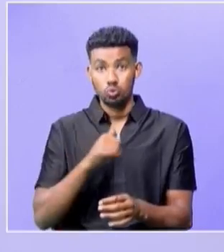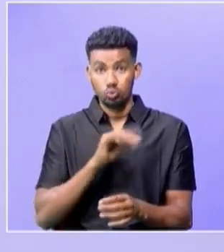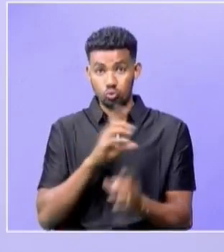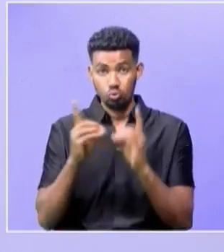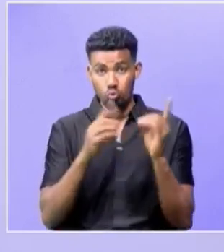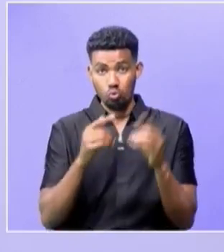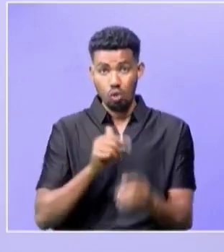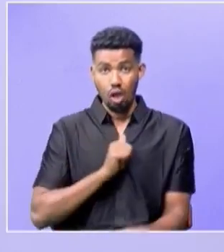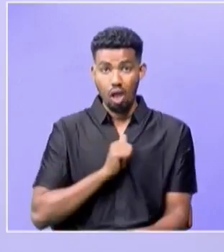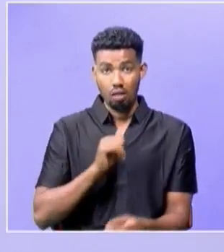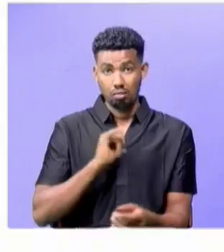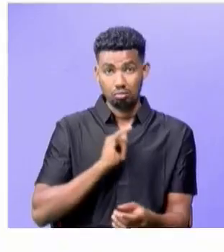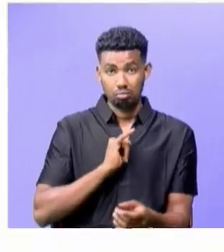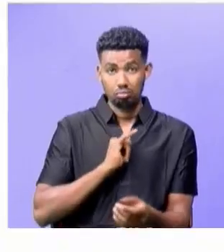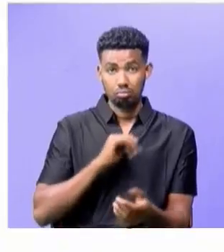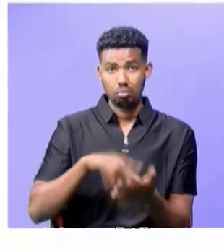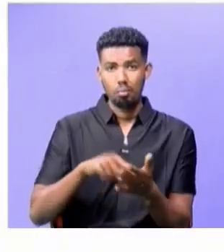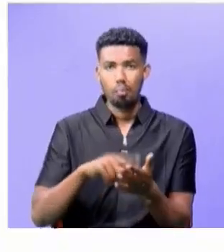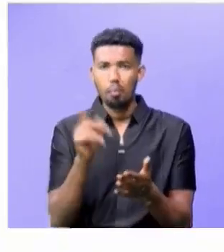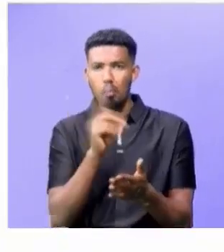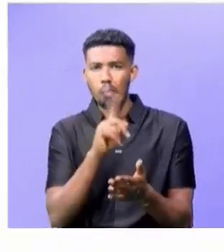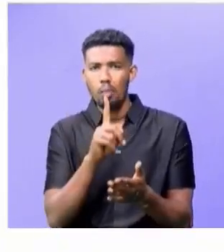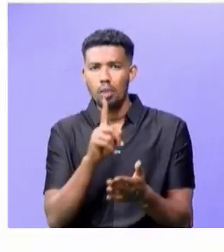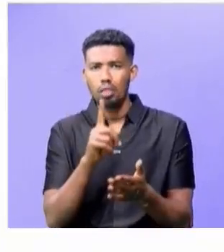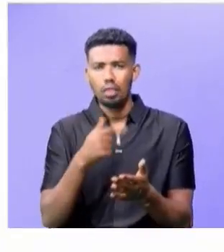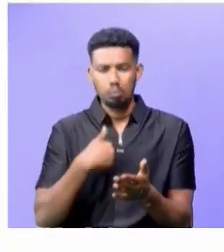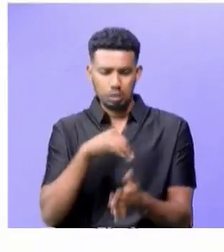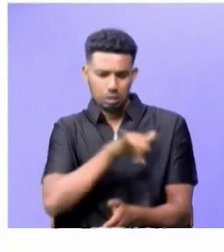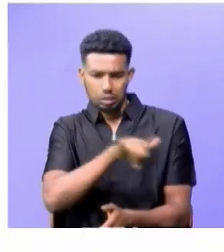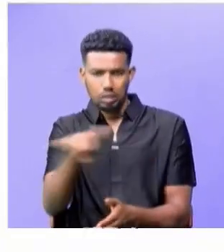I, means I love